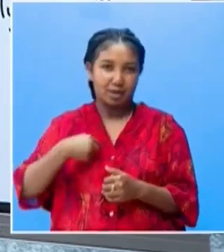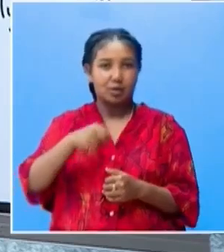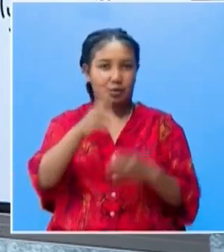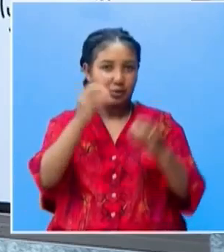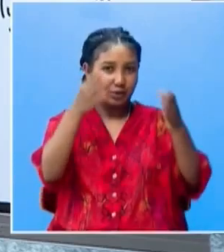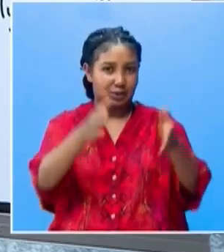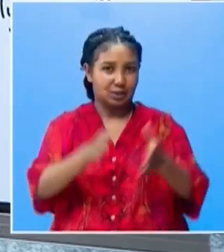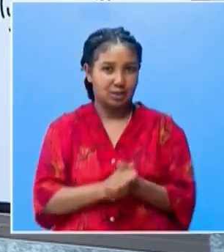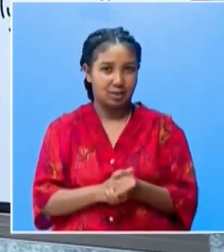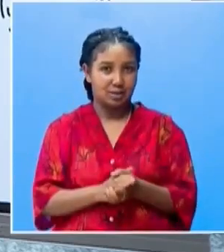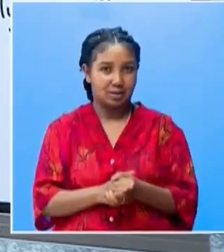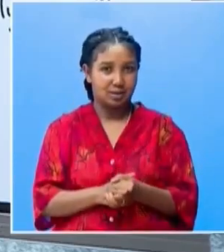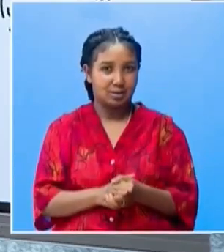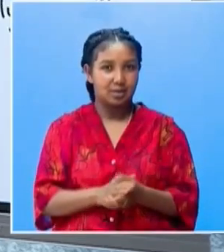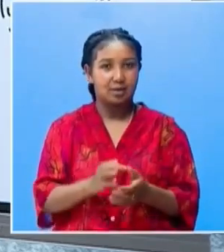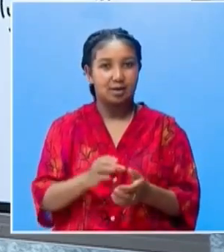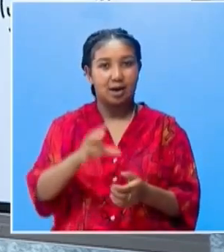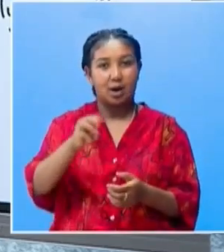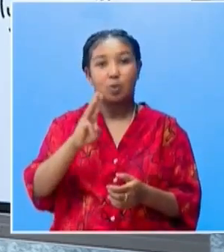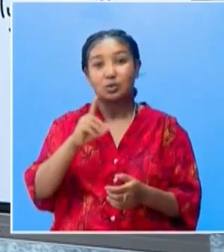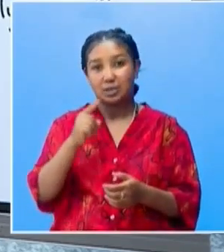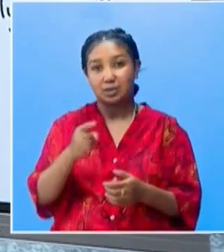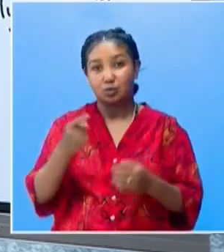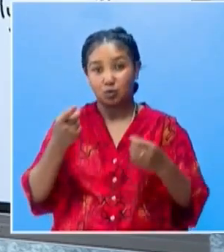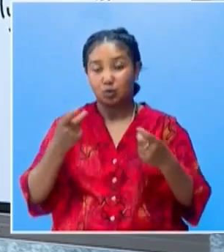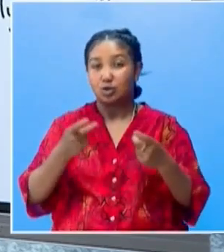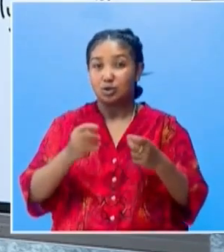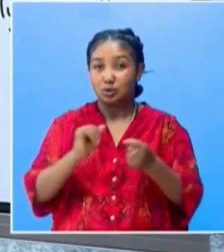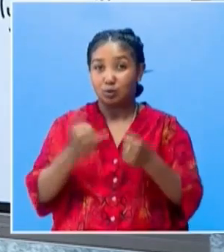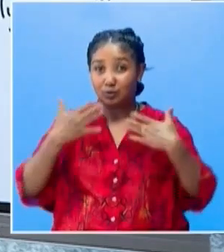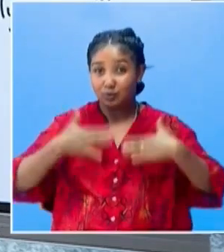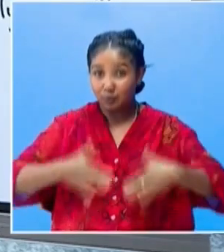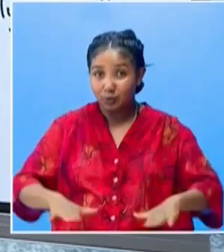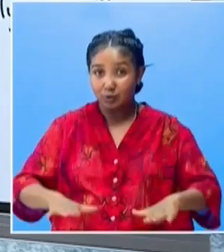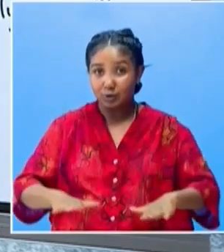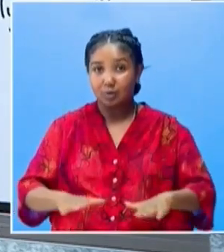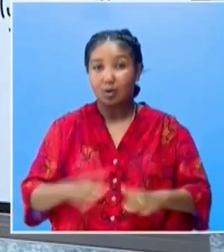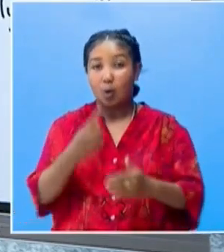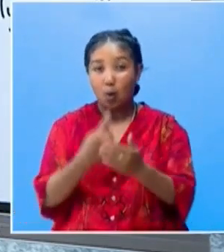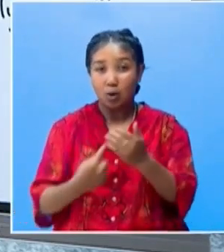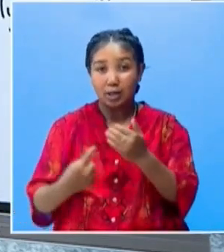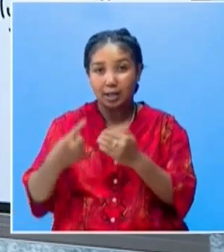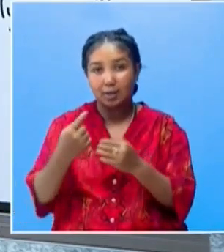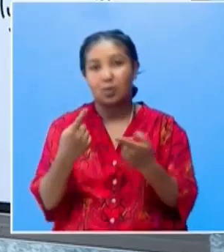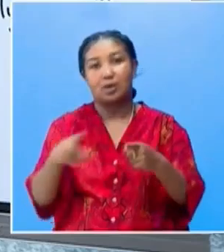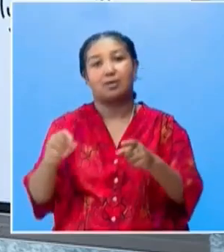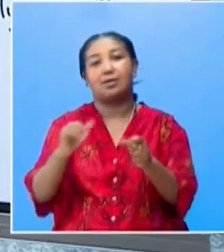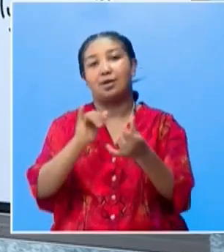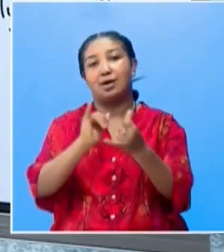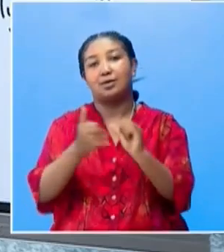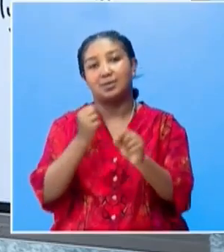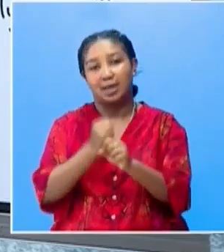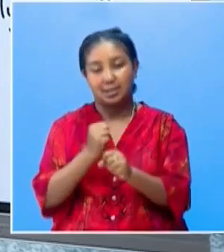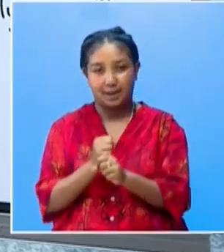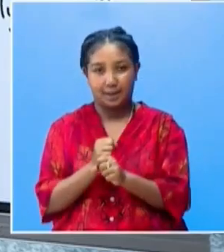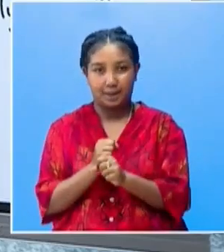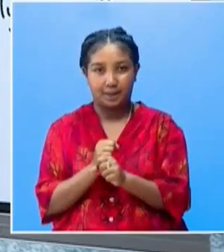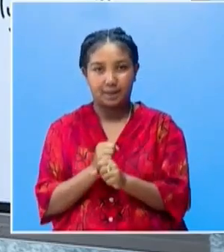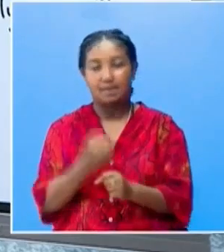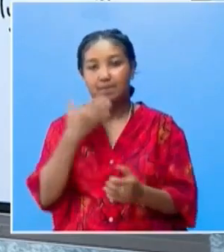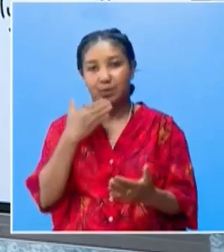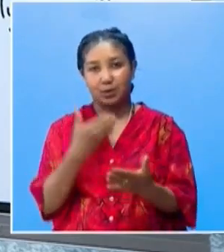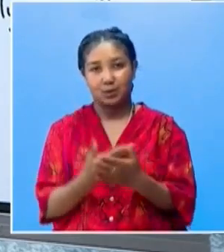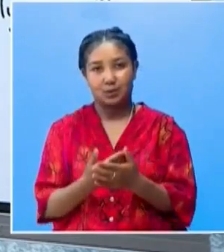teacher. Okay? I would say someone has to wear a sports suit only when exercising. Yes?